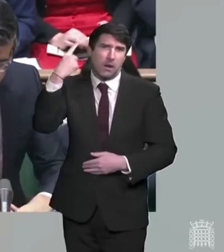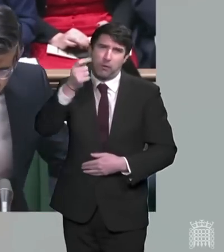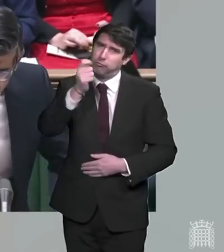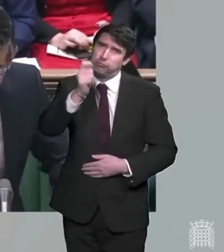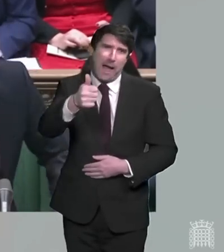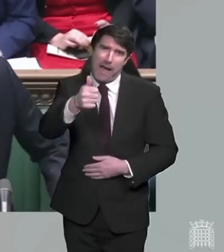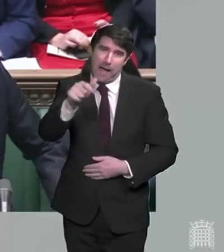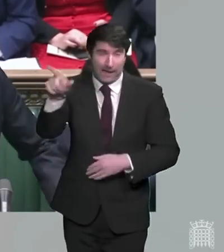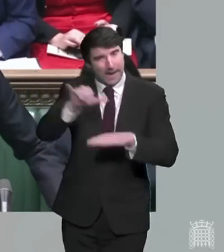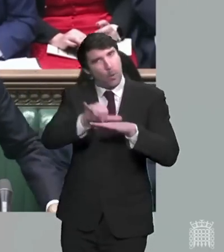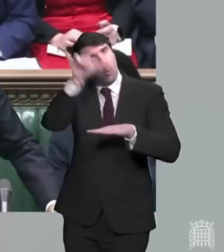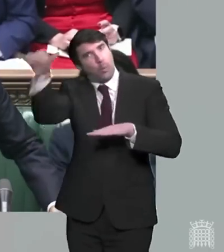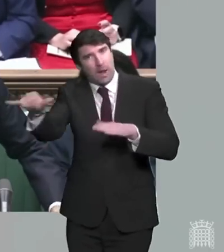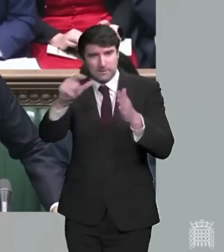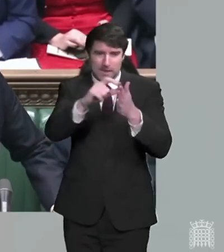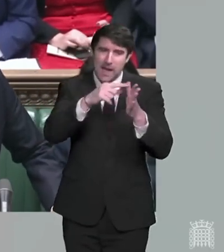Recently.